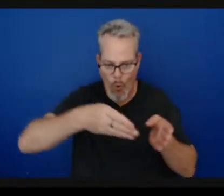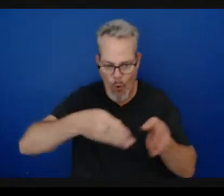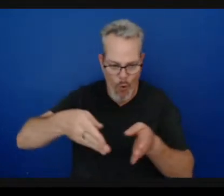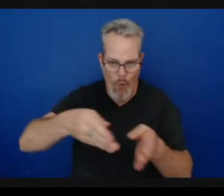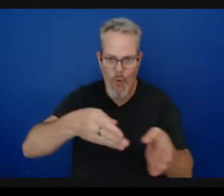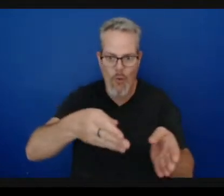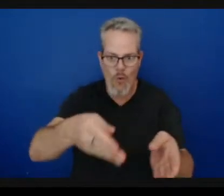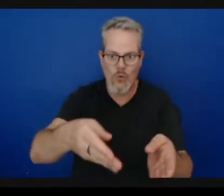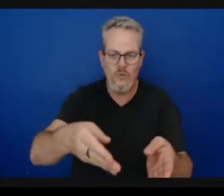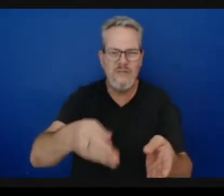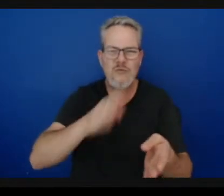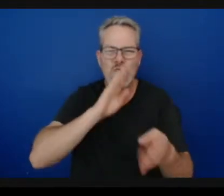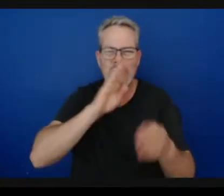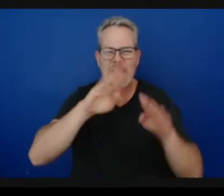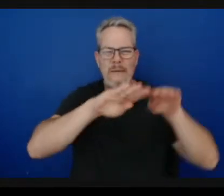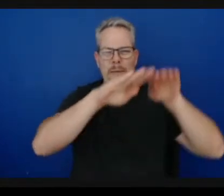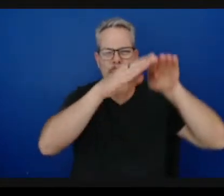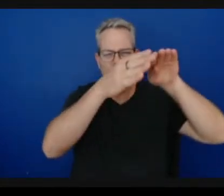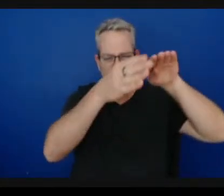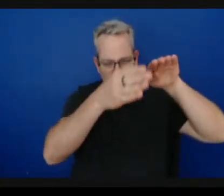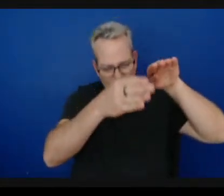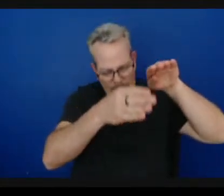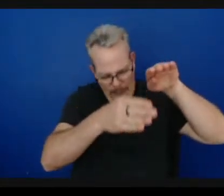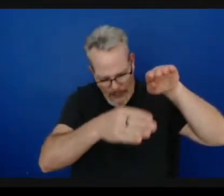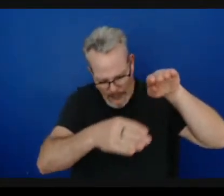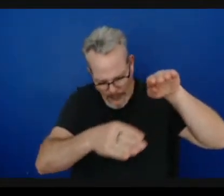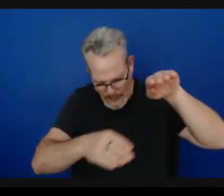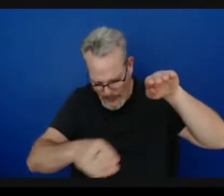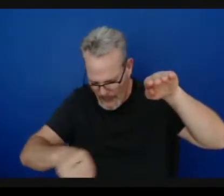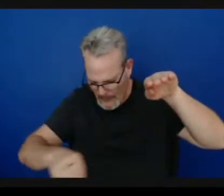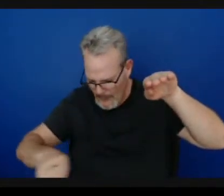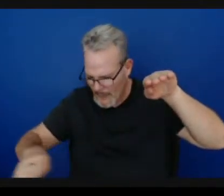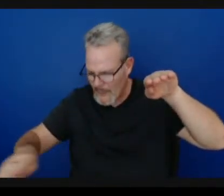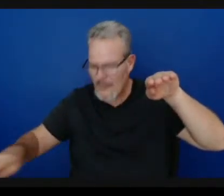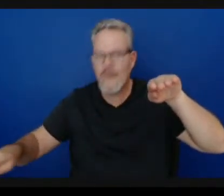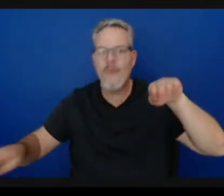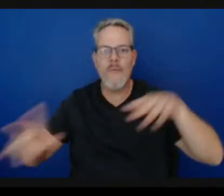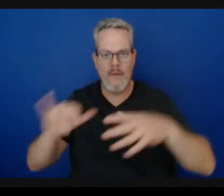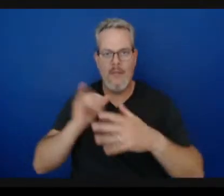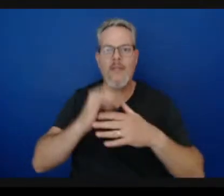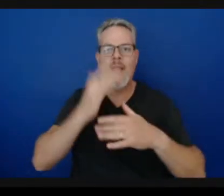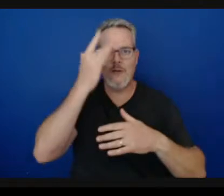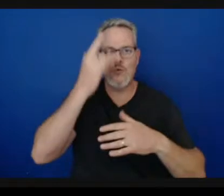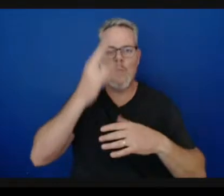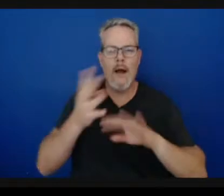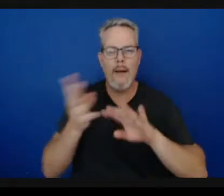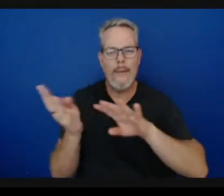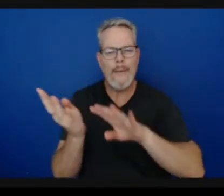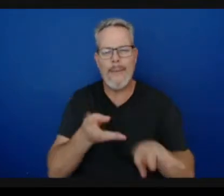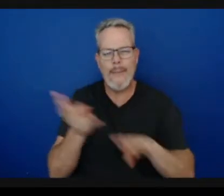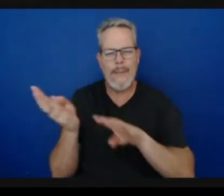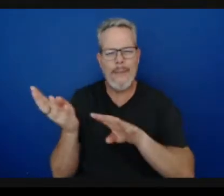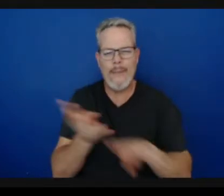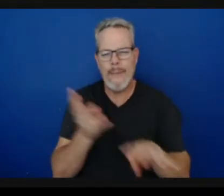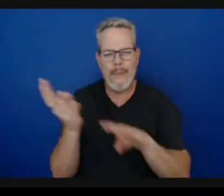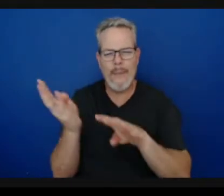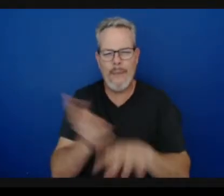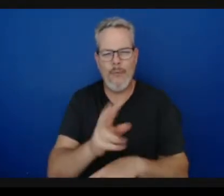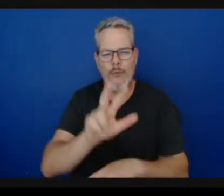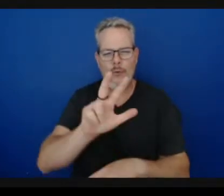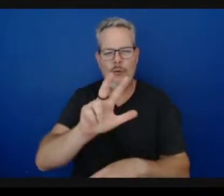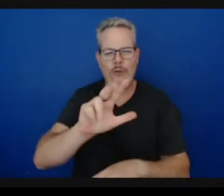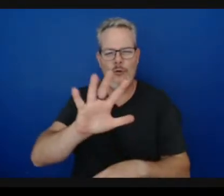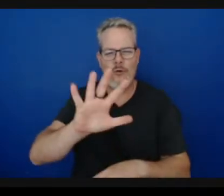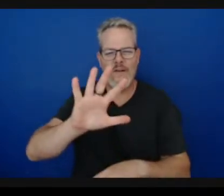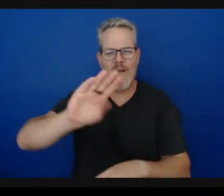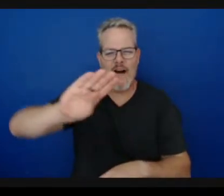a steep slope from that area down to the coast that's where they clocked that river going 35 miles an hour, was down that steepest part of